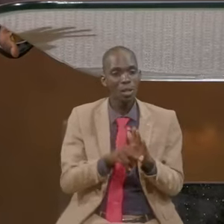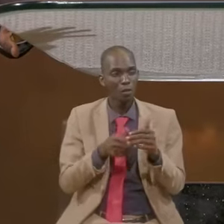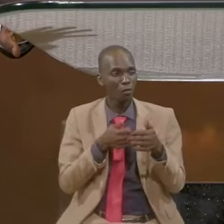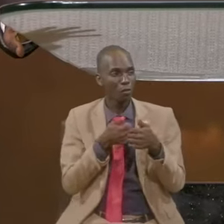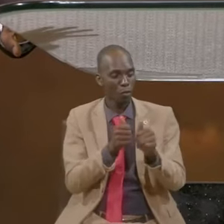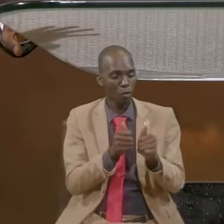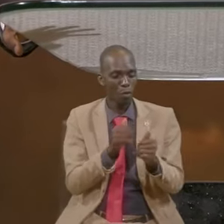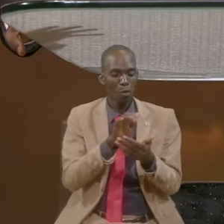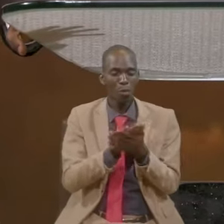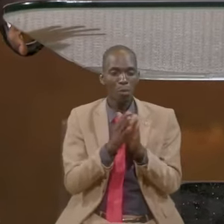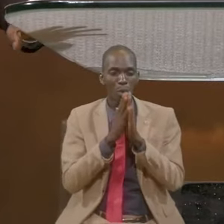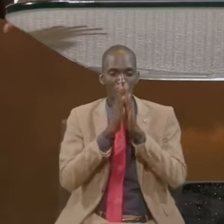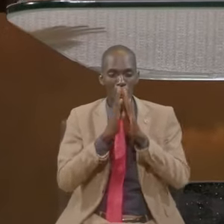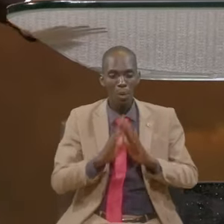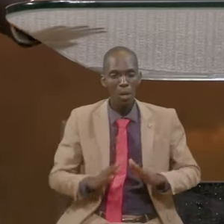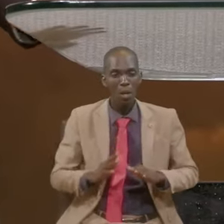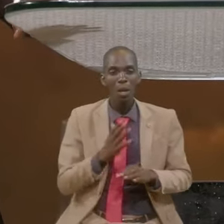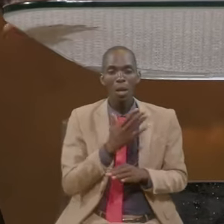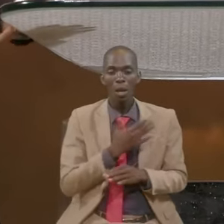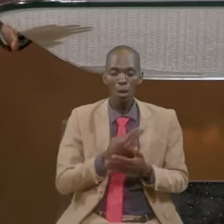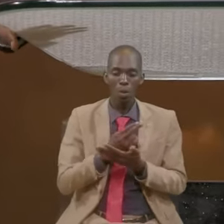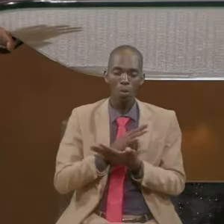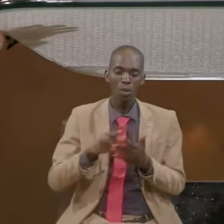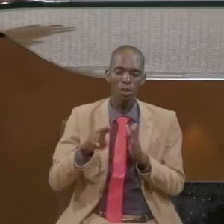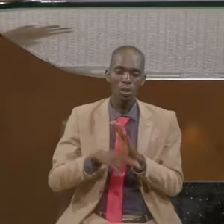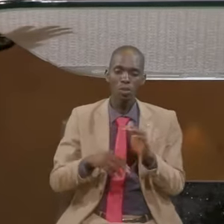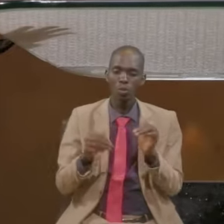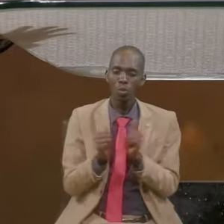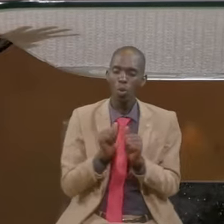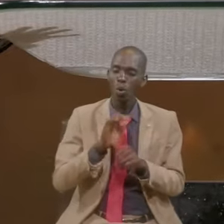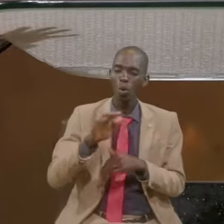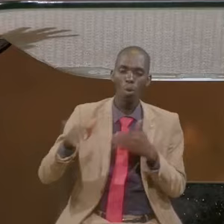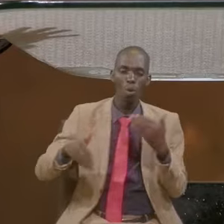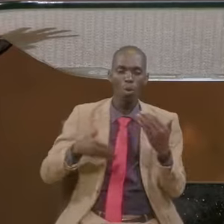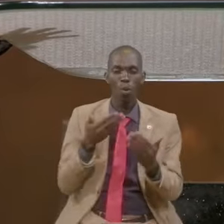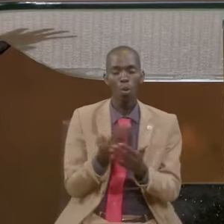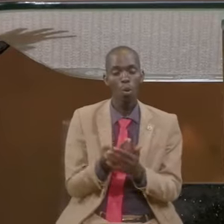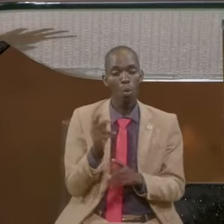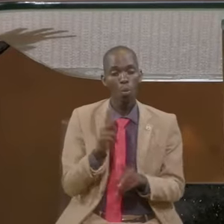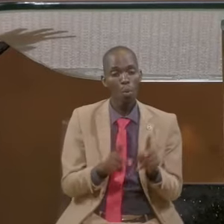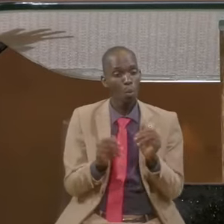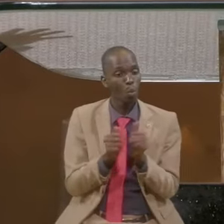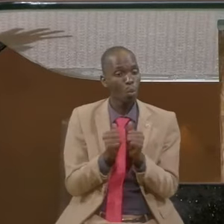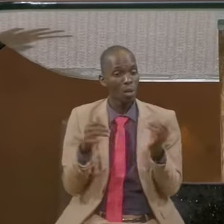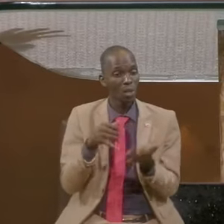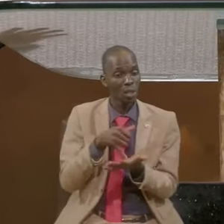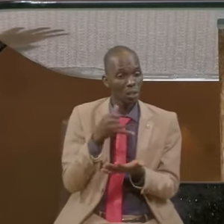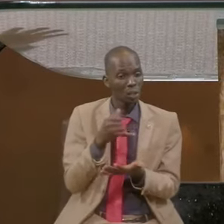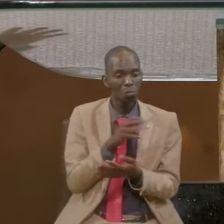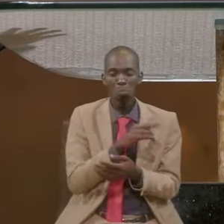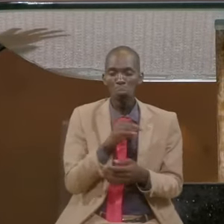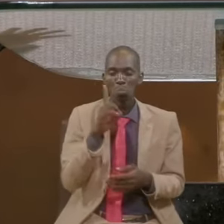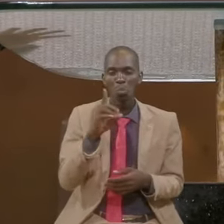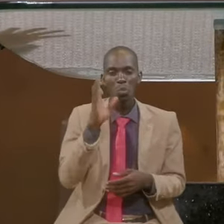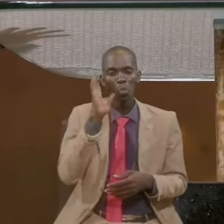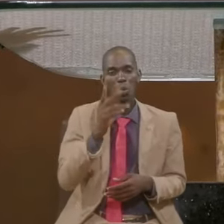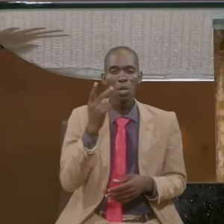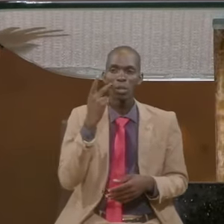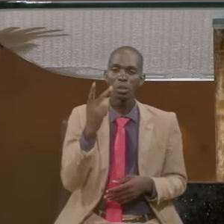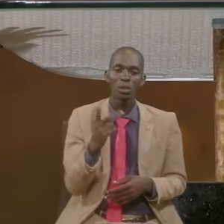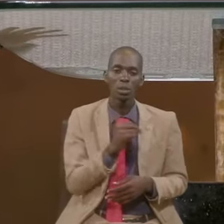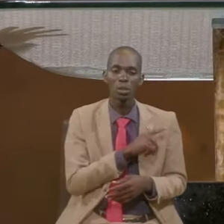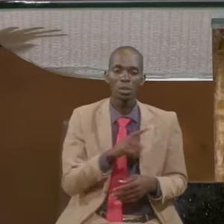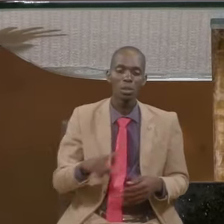peace and holiness with all men, without which no man shall see the Lord.